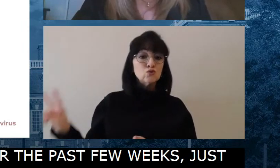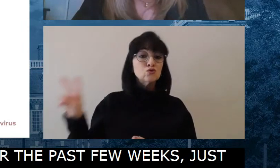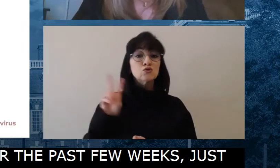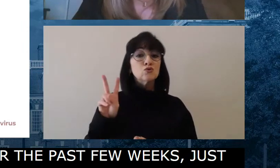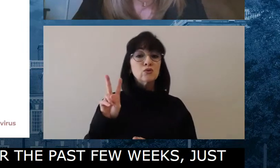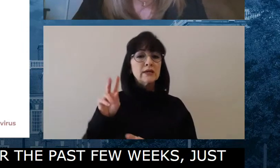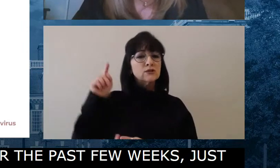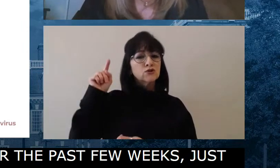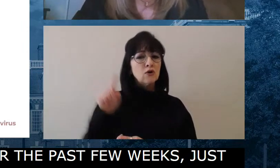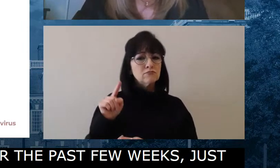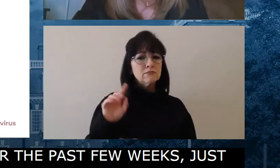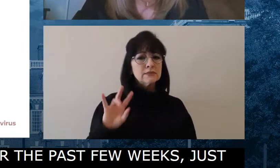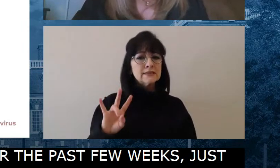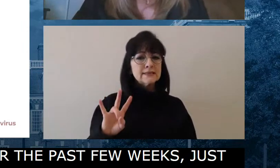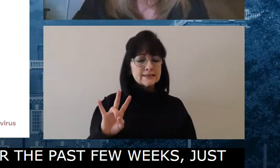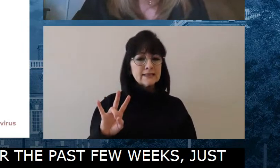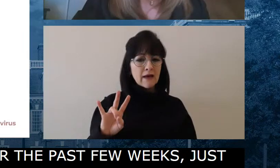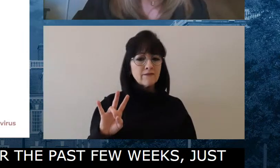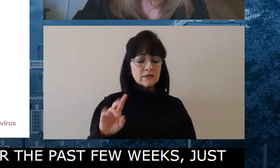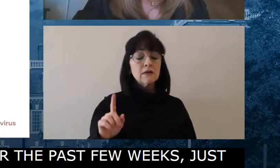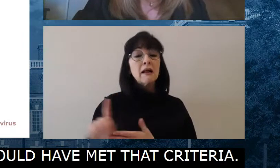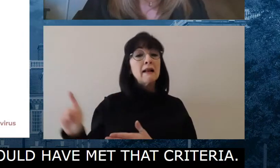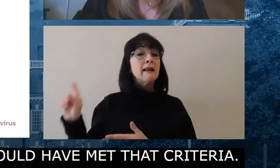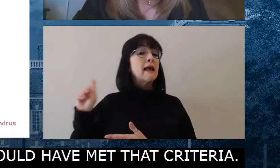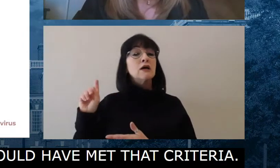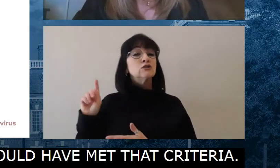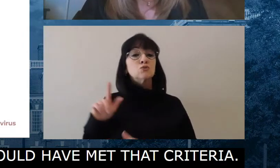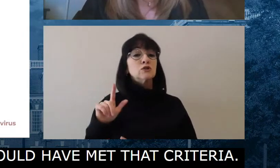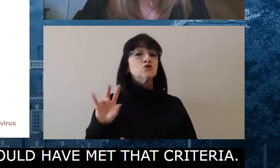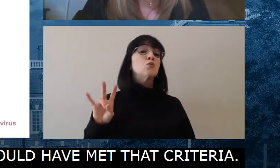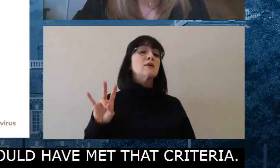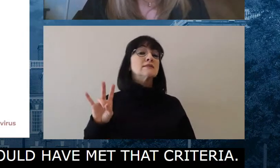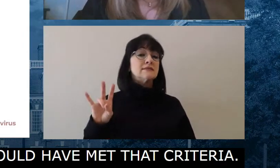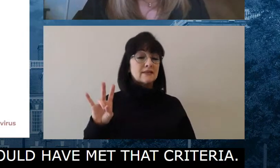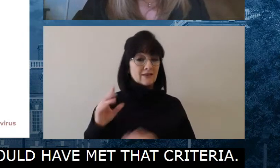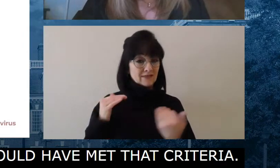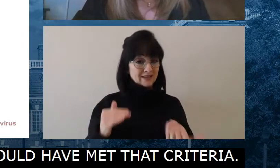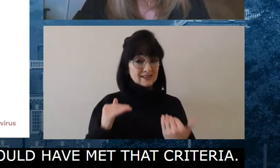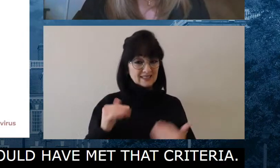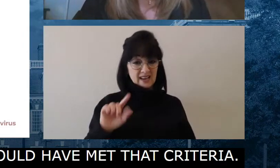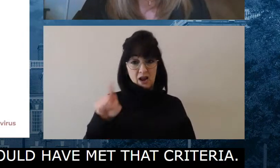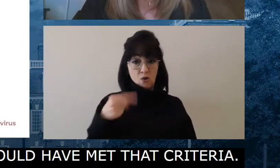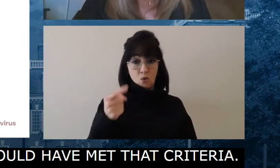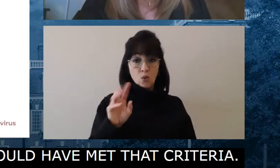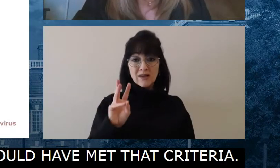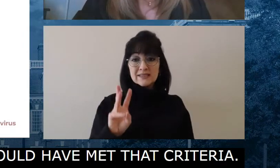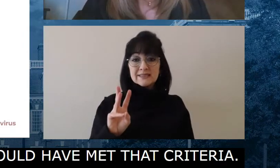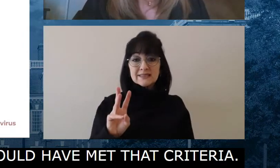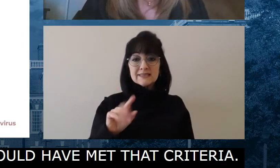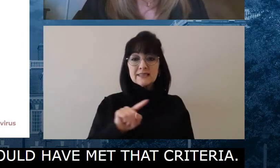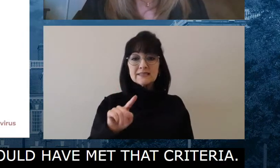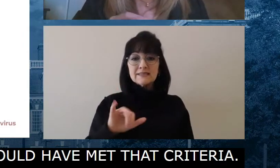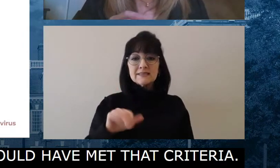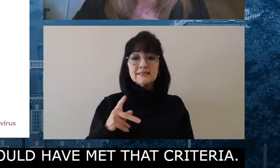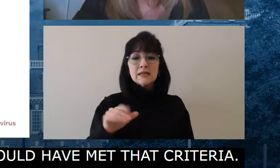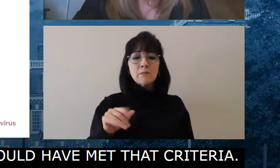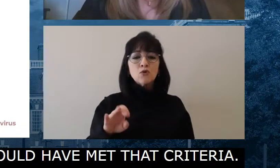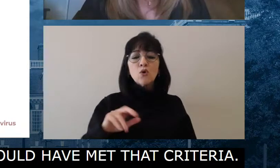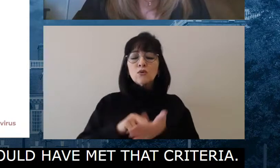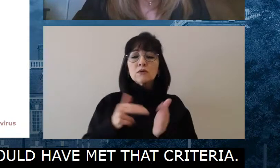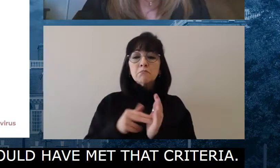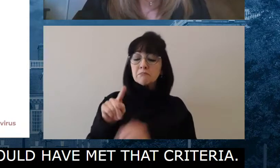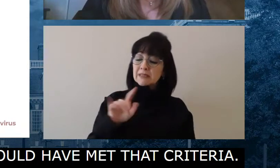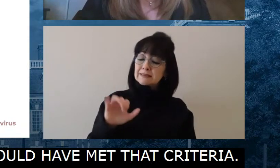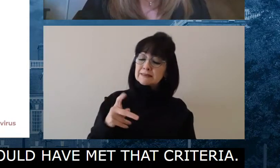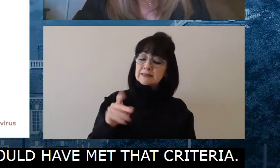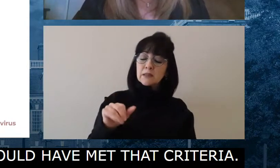went up a little last week to 27, but as you can see now, there's really just 6 zip codes that had a